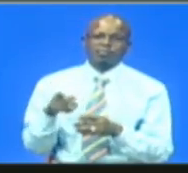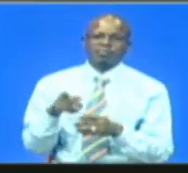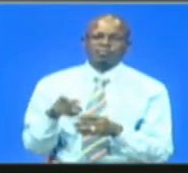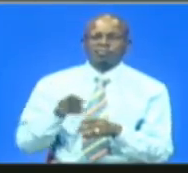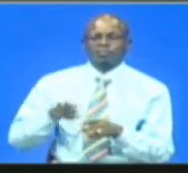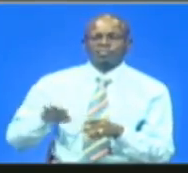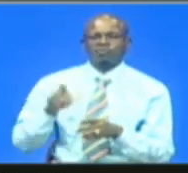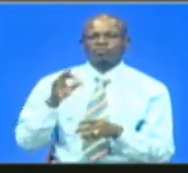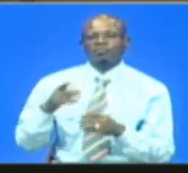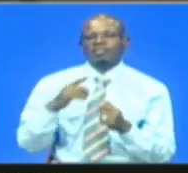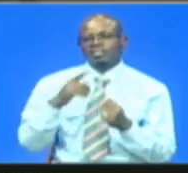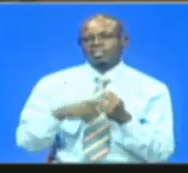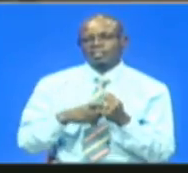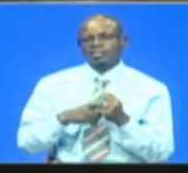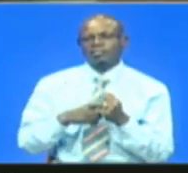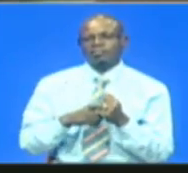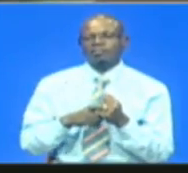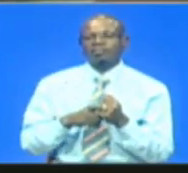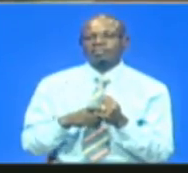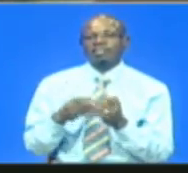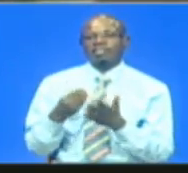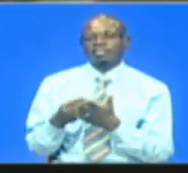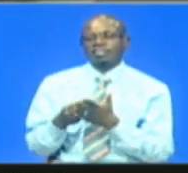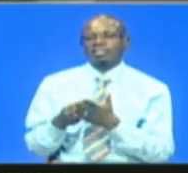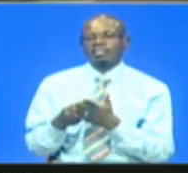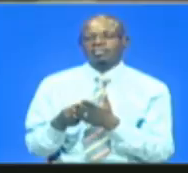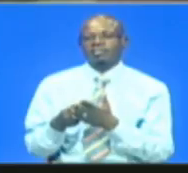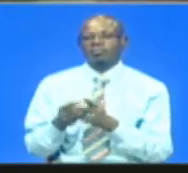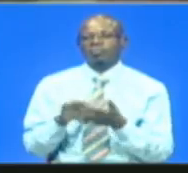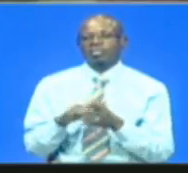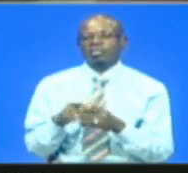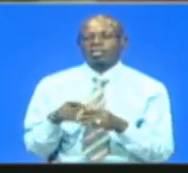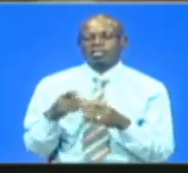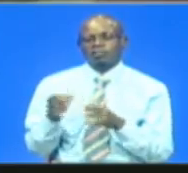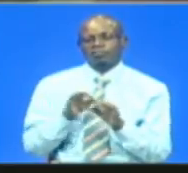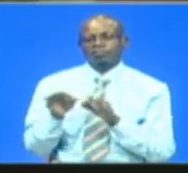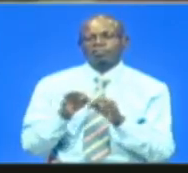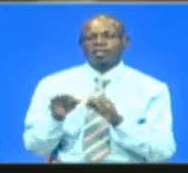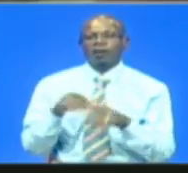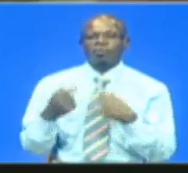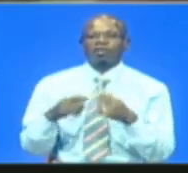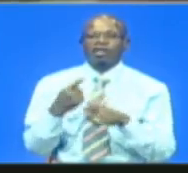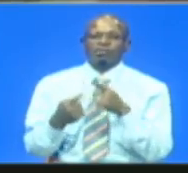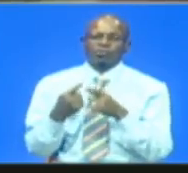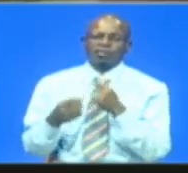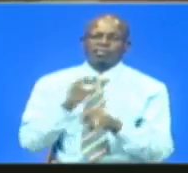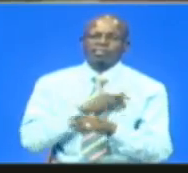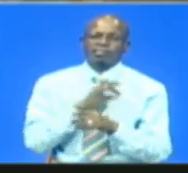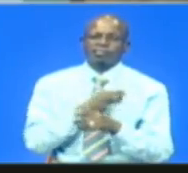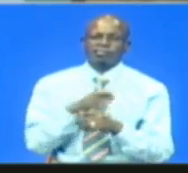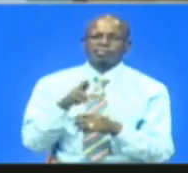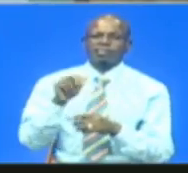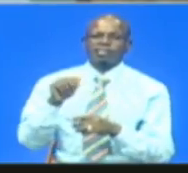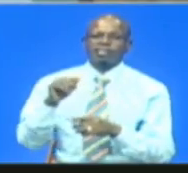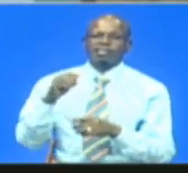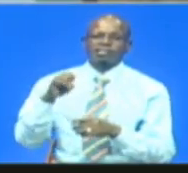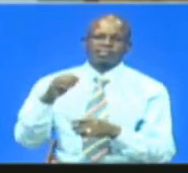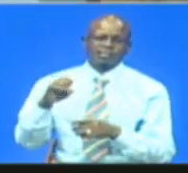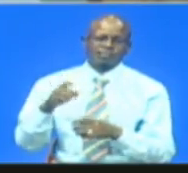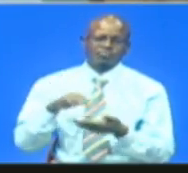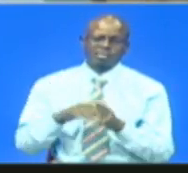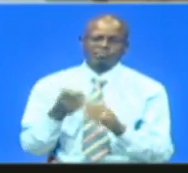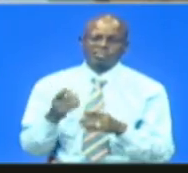608 billion shillings. This helps to explain why annual interest rate payments on foreign debt are projected to rise to as high